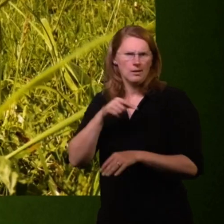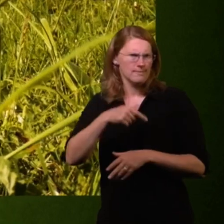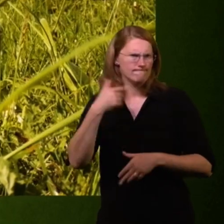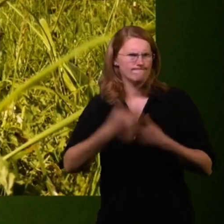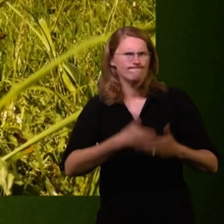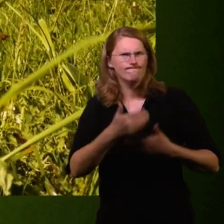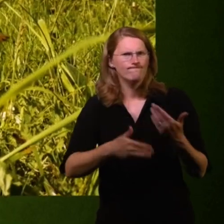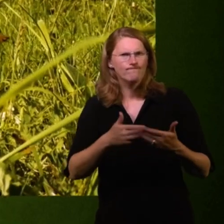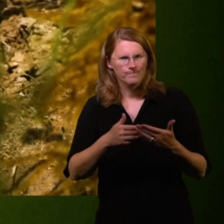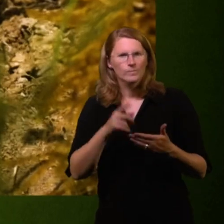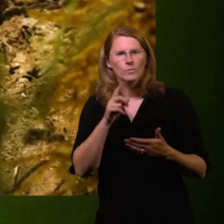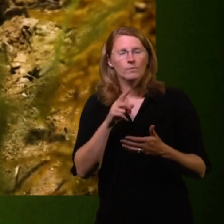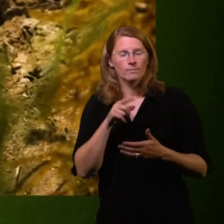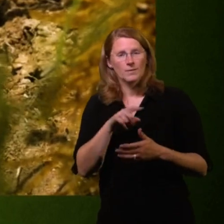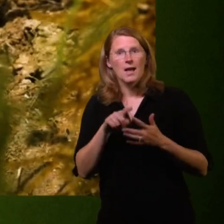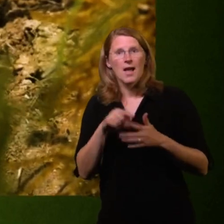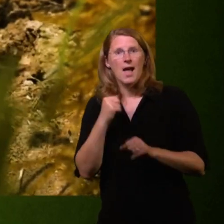safe place to develop.